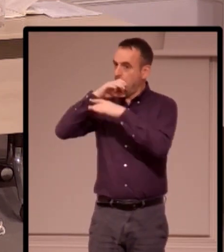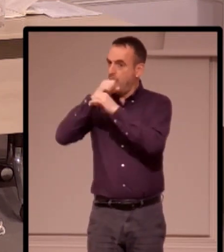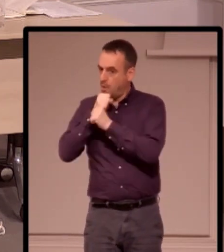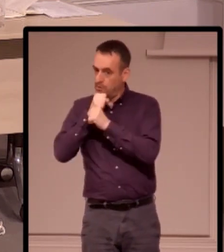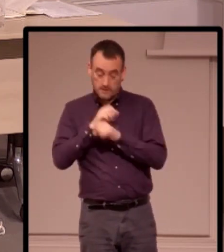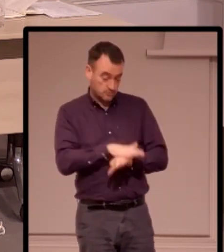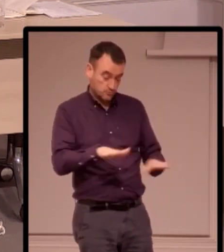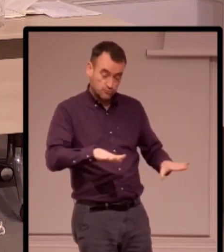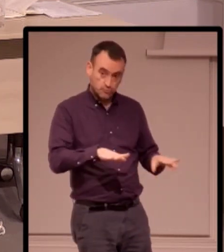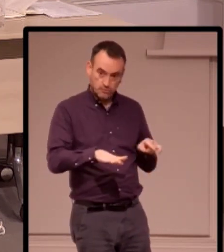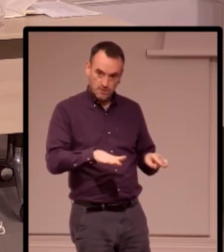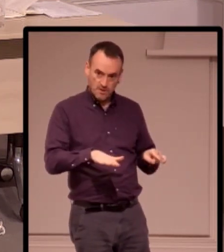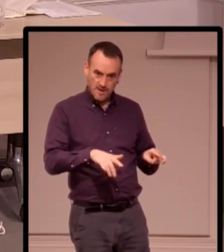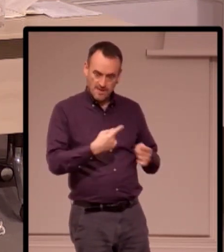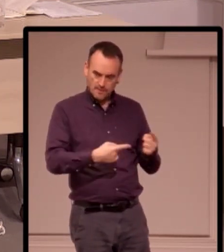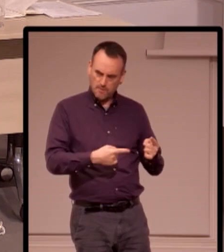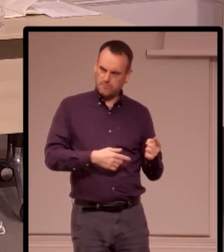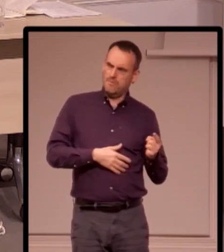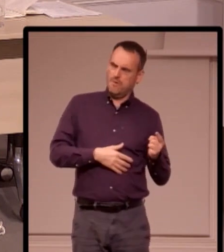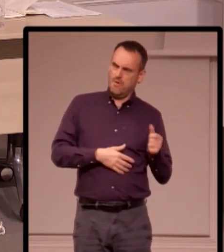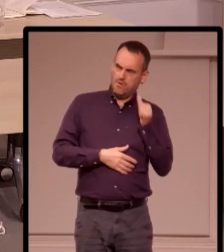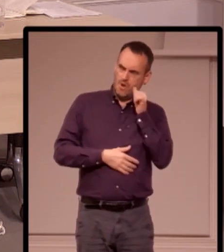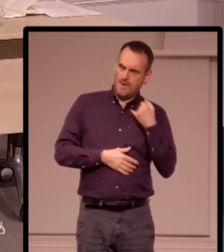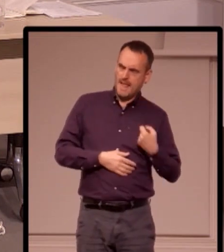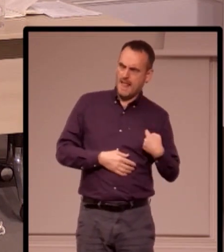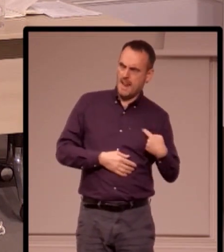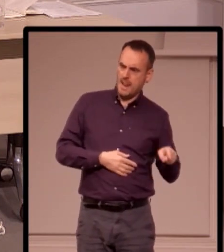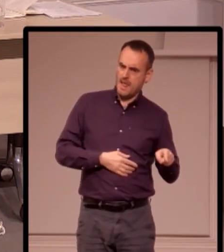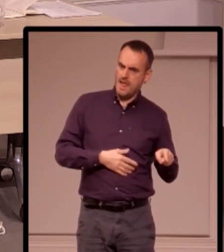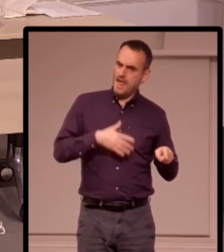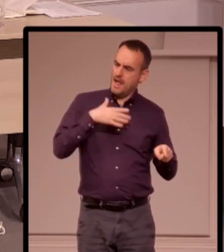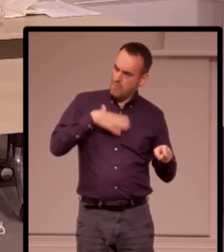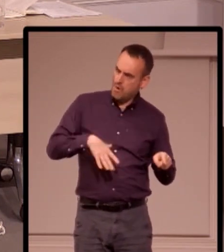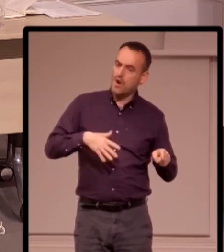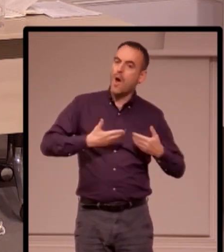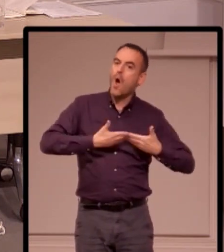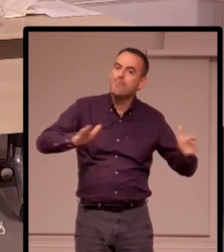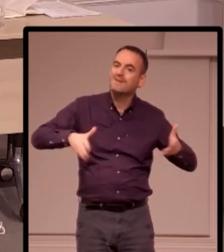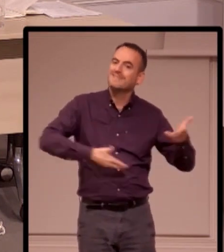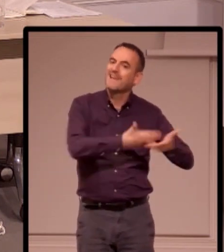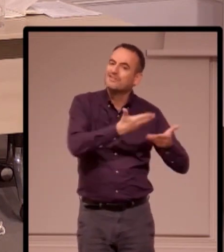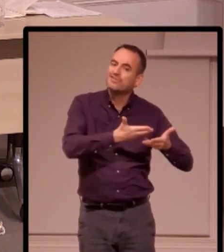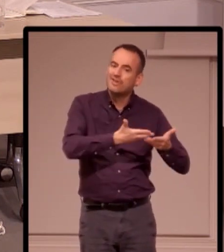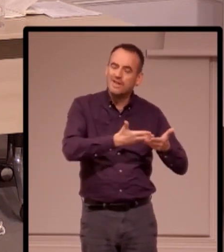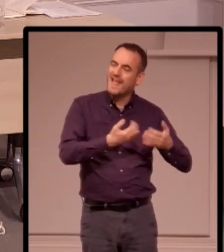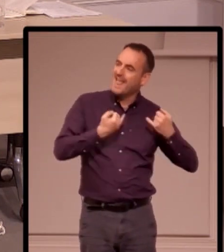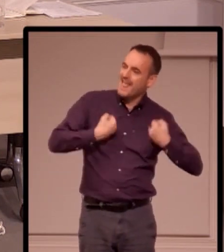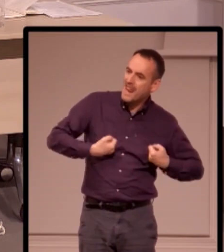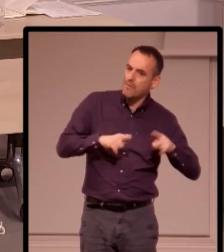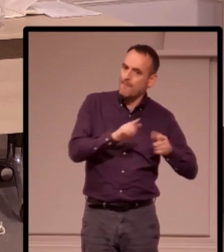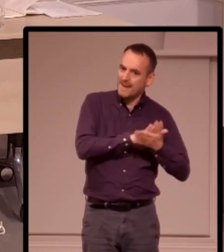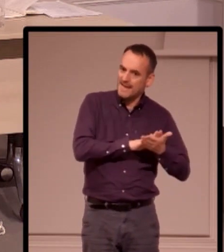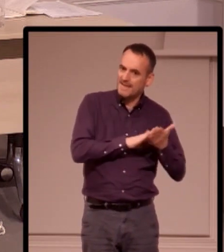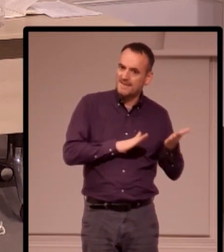who probably already knew that information and needed to have open and honest discussions about it. I wonder if